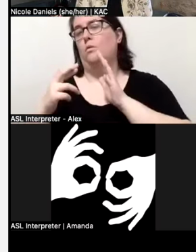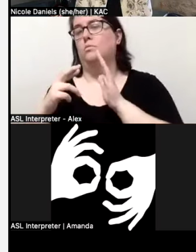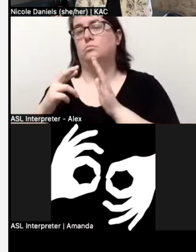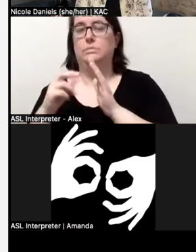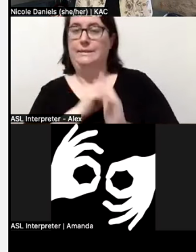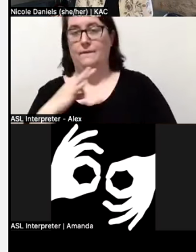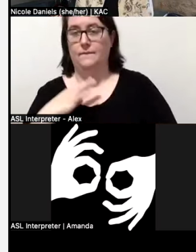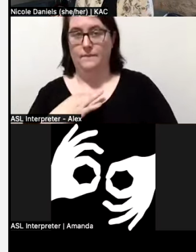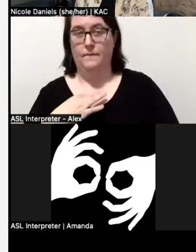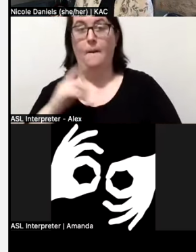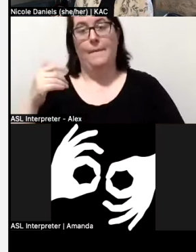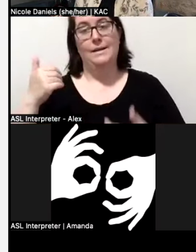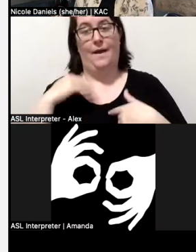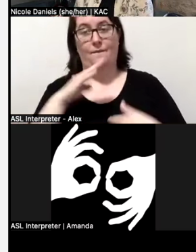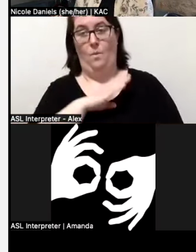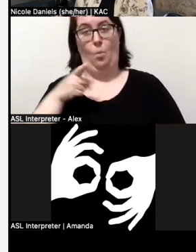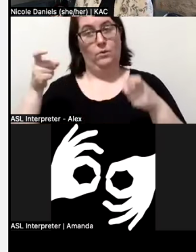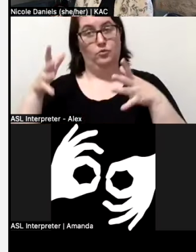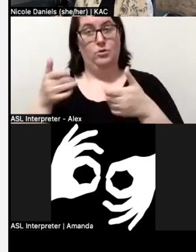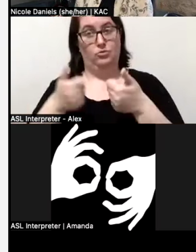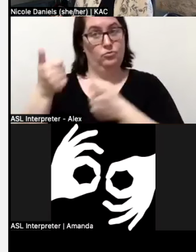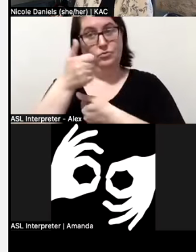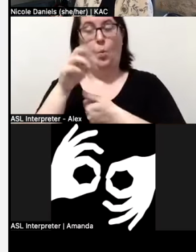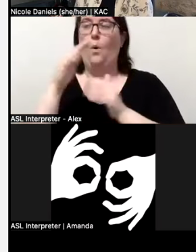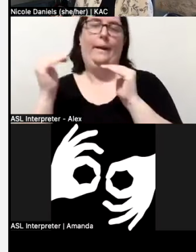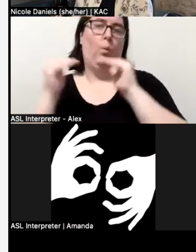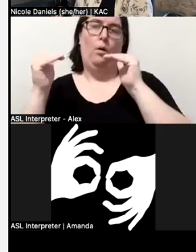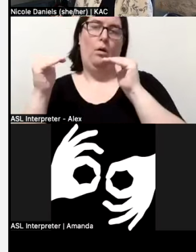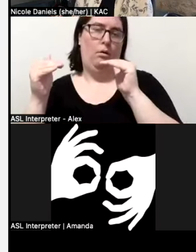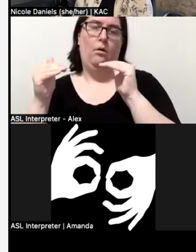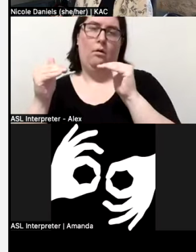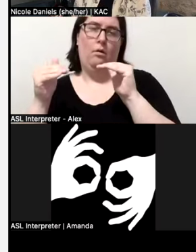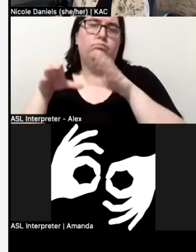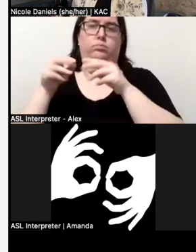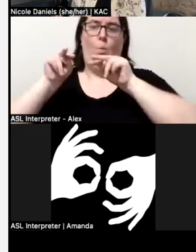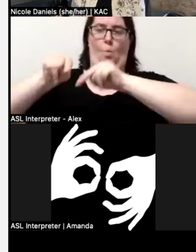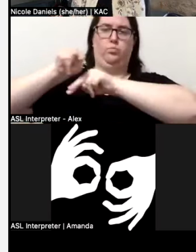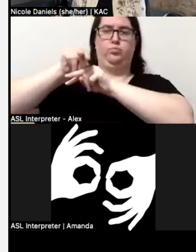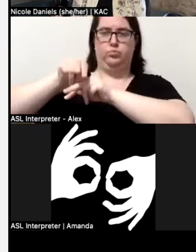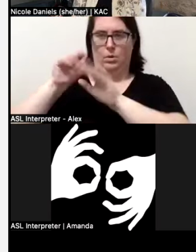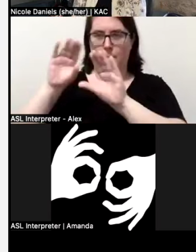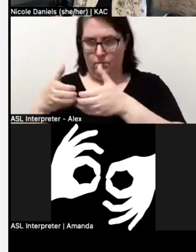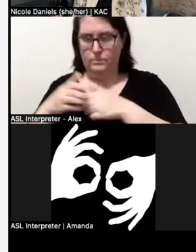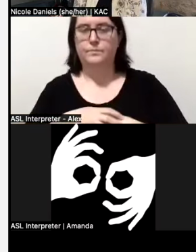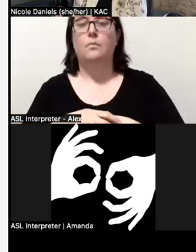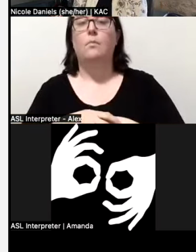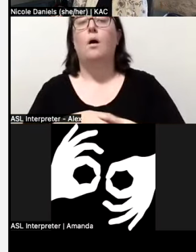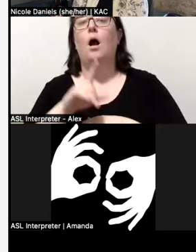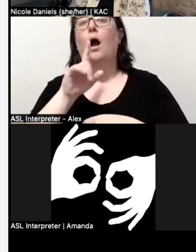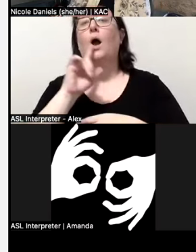by a board of directors or other equivalent body that is responsible for the organization. And you need to be physically